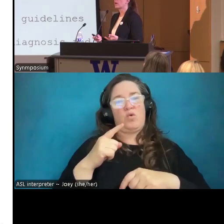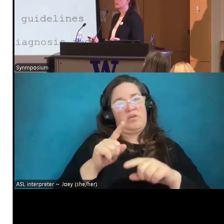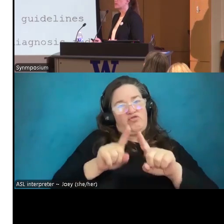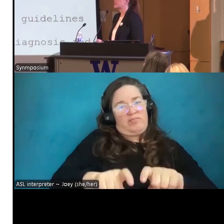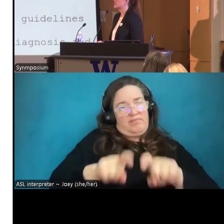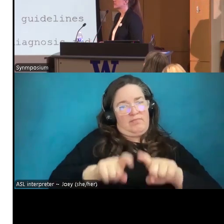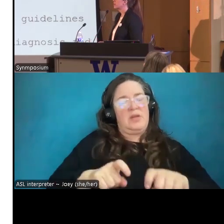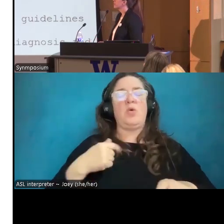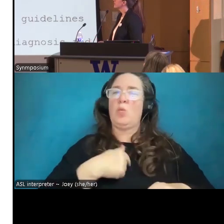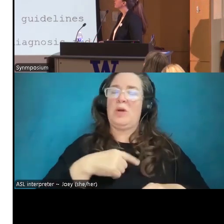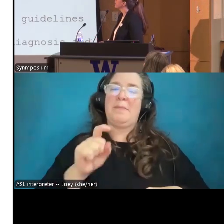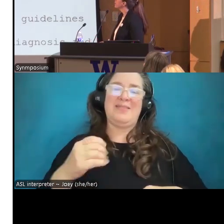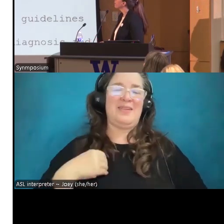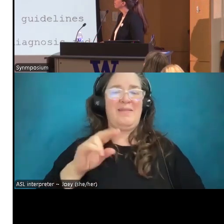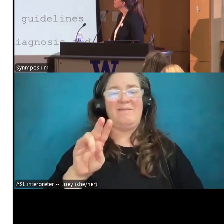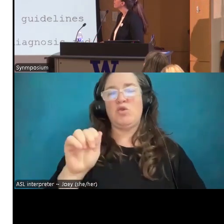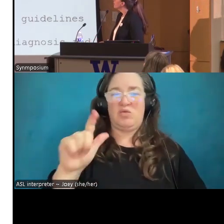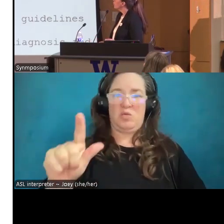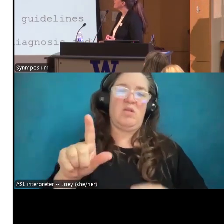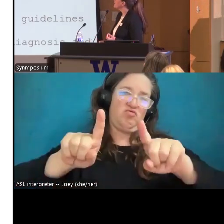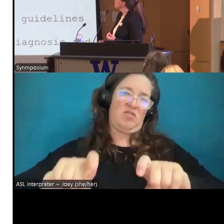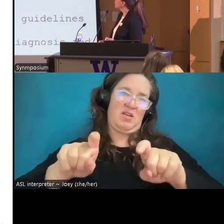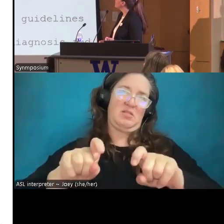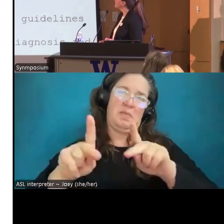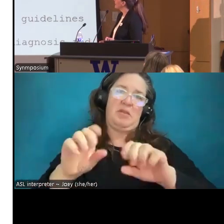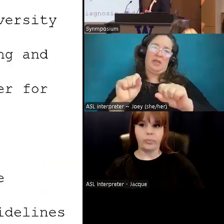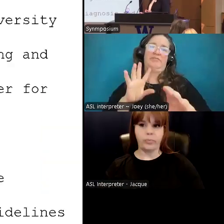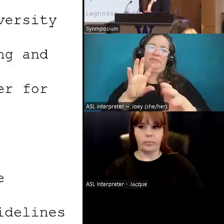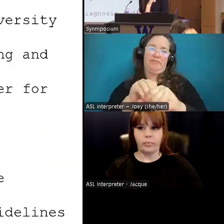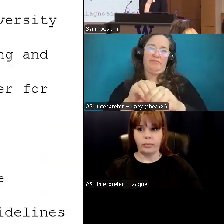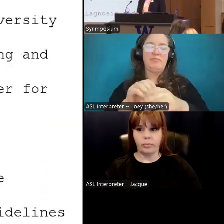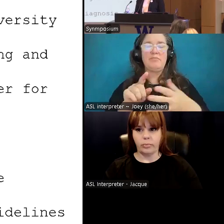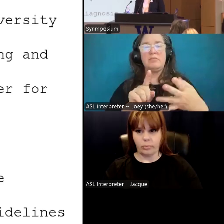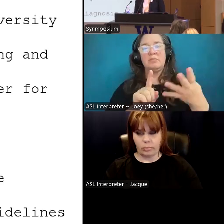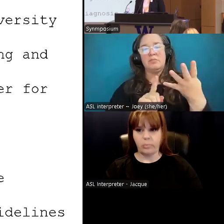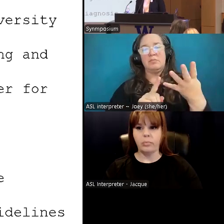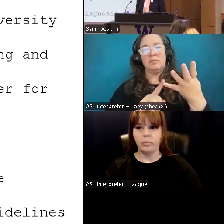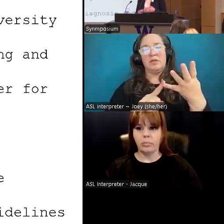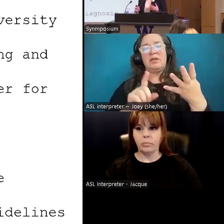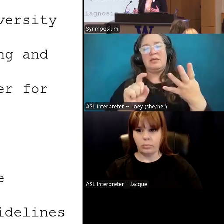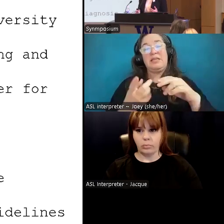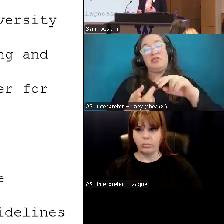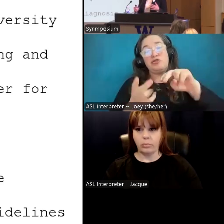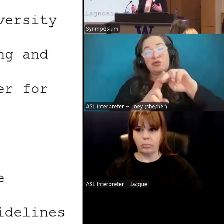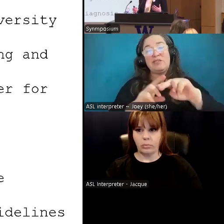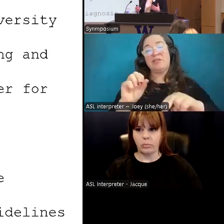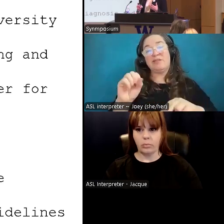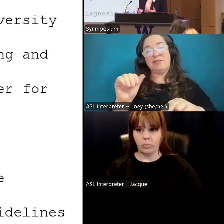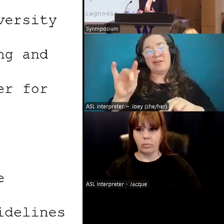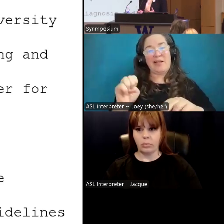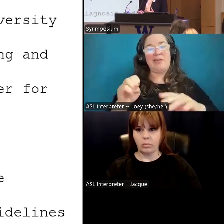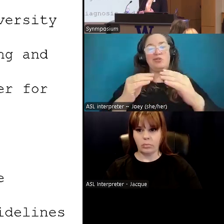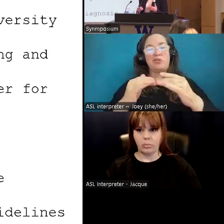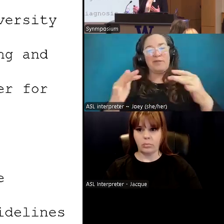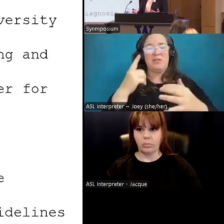virtual trials that patients can participate in. We need to increase the scale and diversity of clinical trials. Again, this doesn't need to be run through